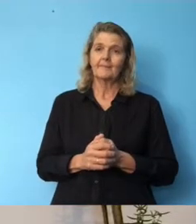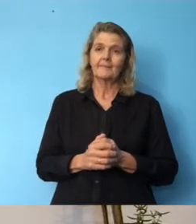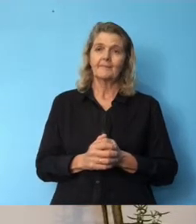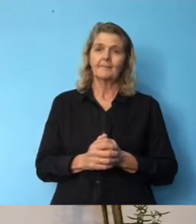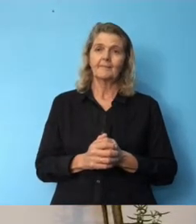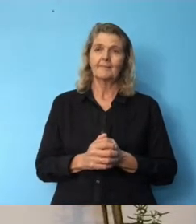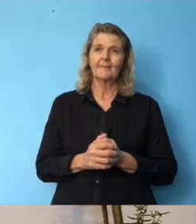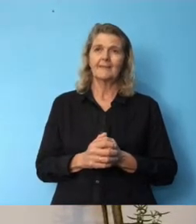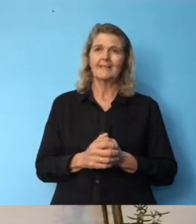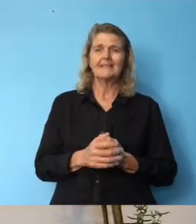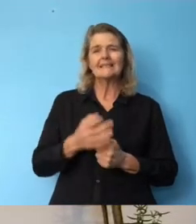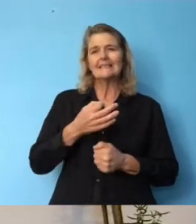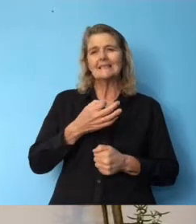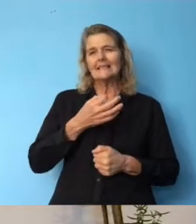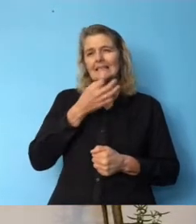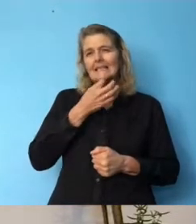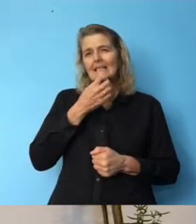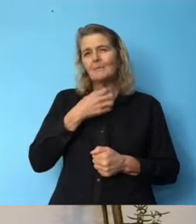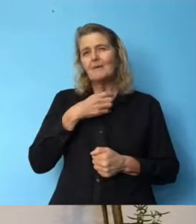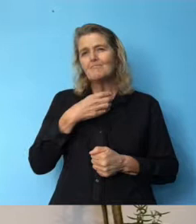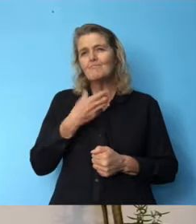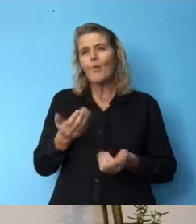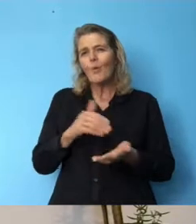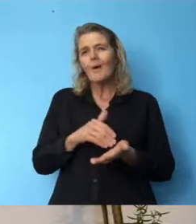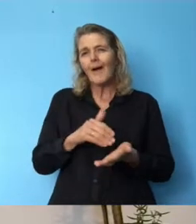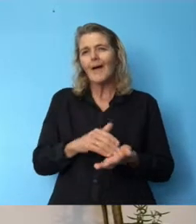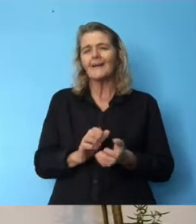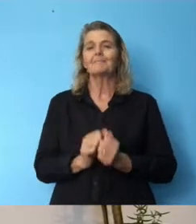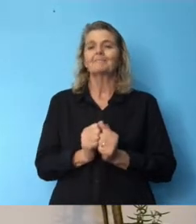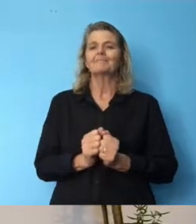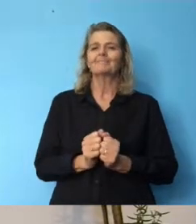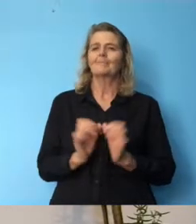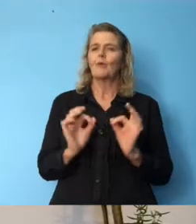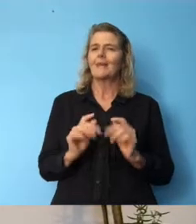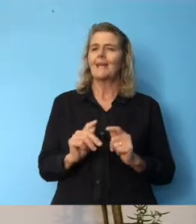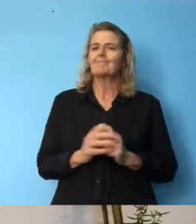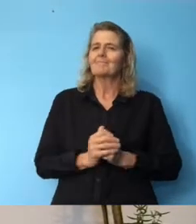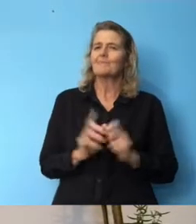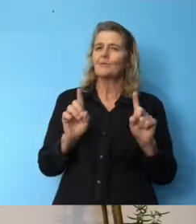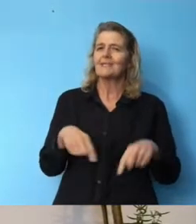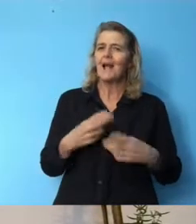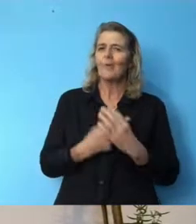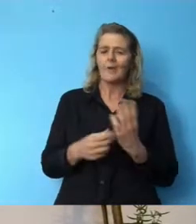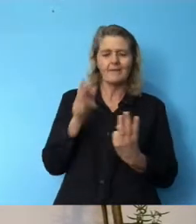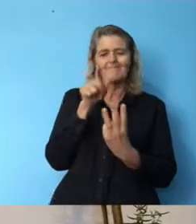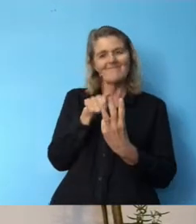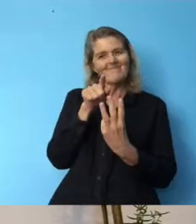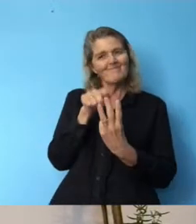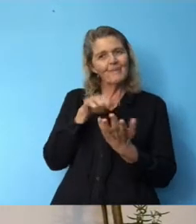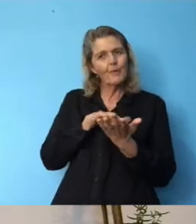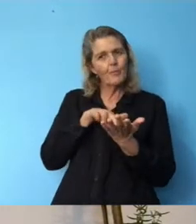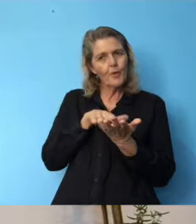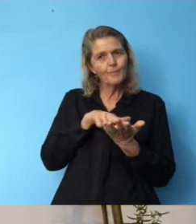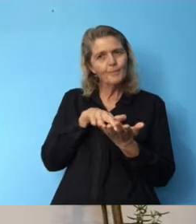I'll just put a tiny drop of that in. All right, so I'm going to start with our mid purple, which again is